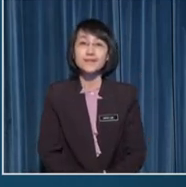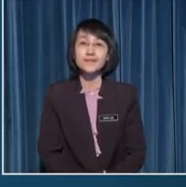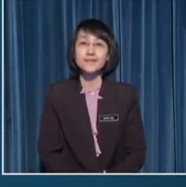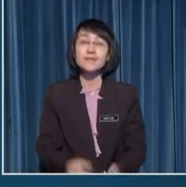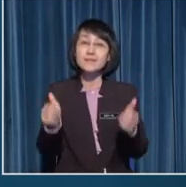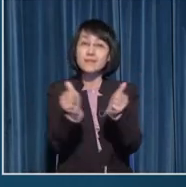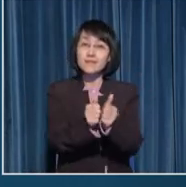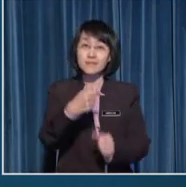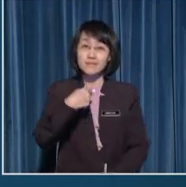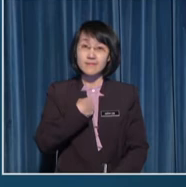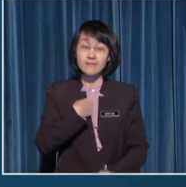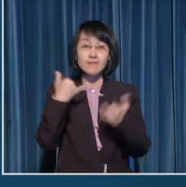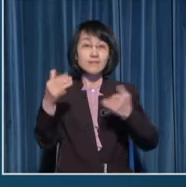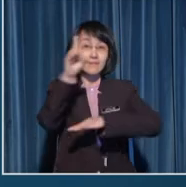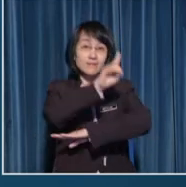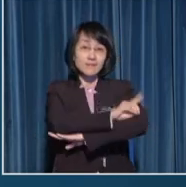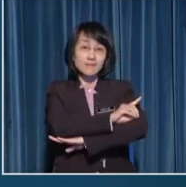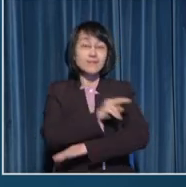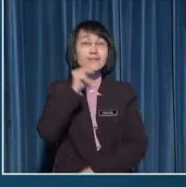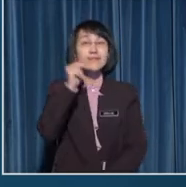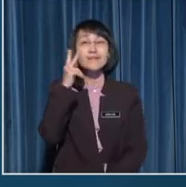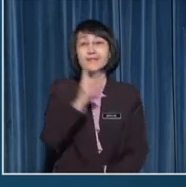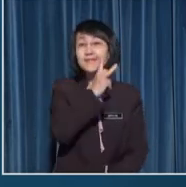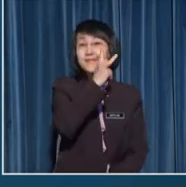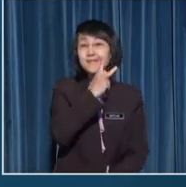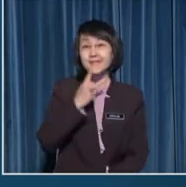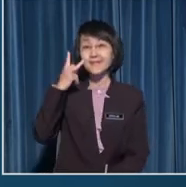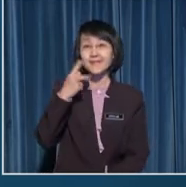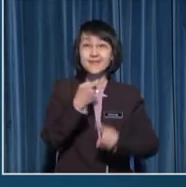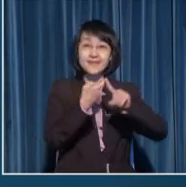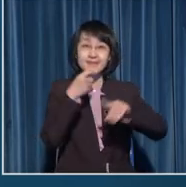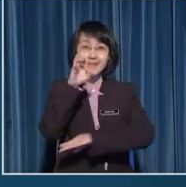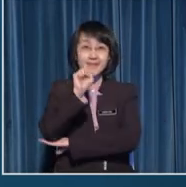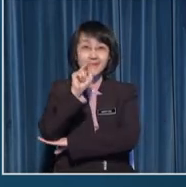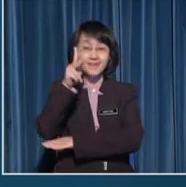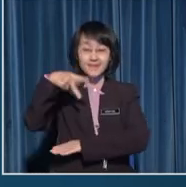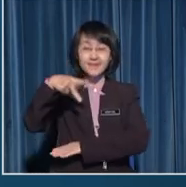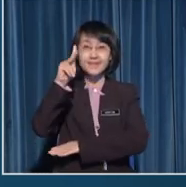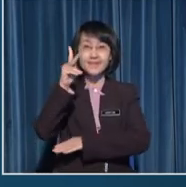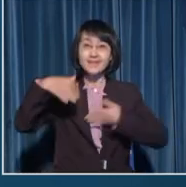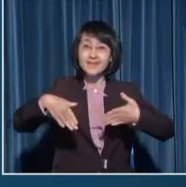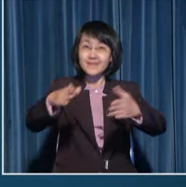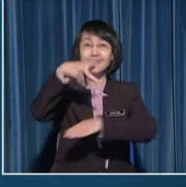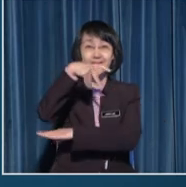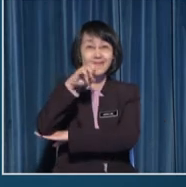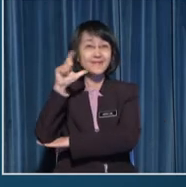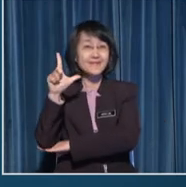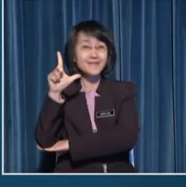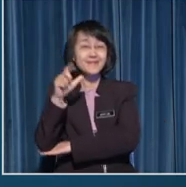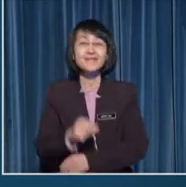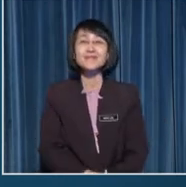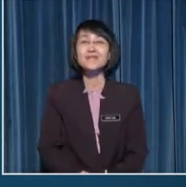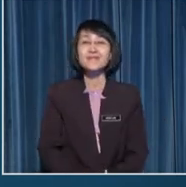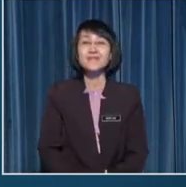With me today is Puan Kathy Lee from SKPK Jalan Pil,